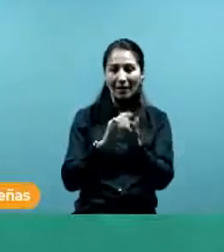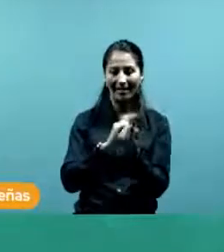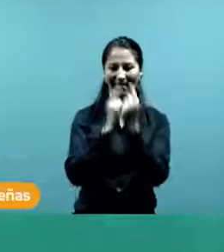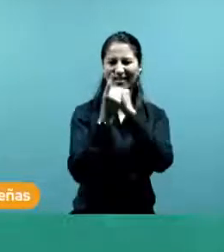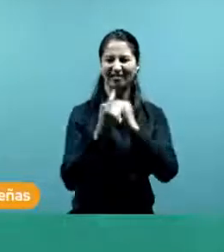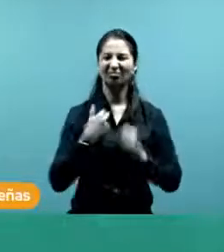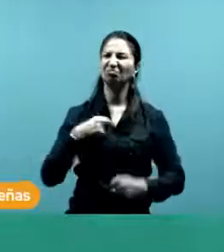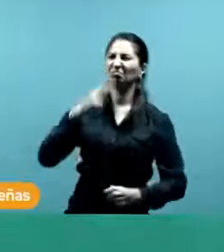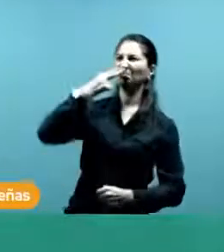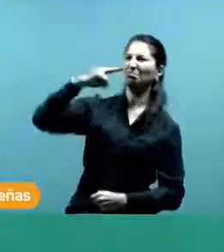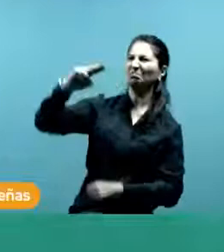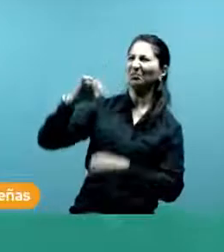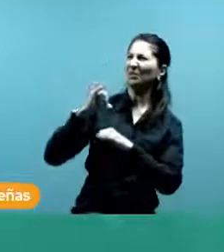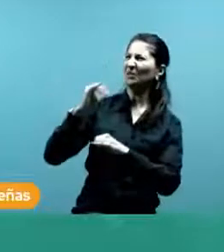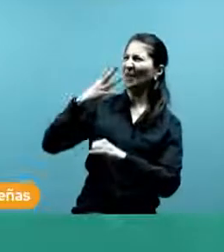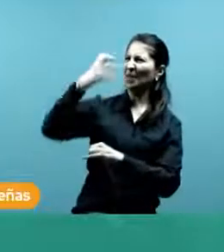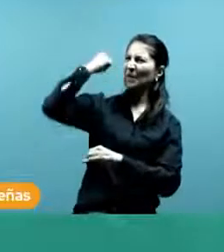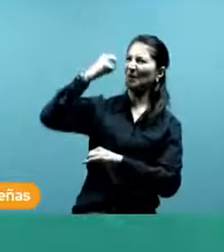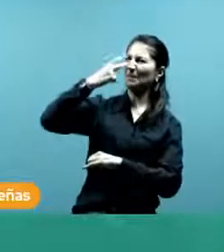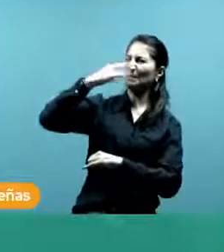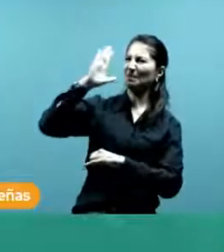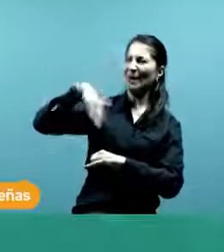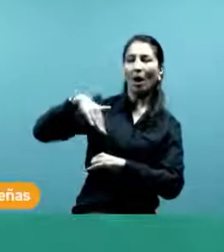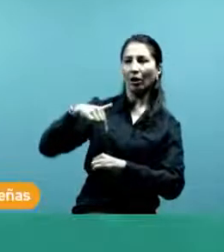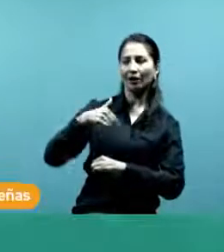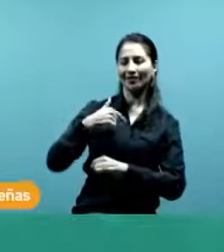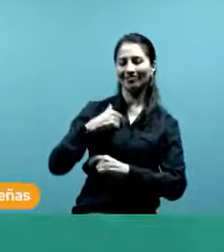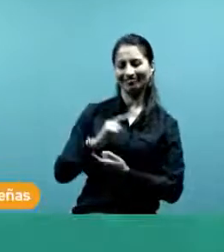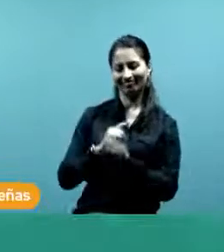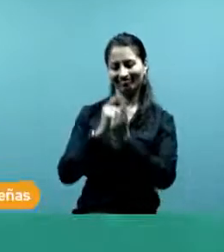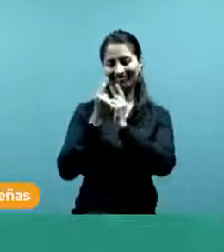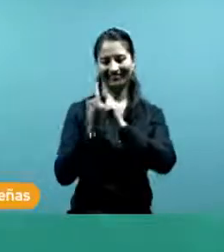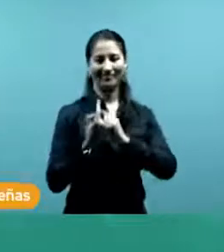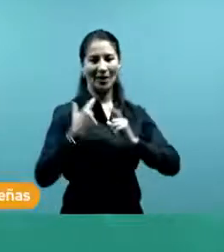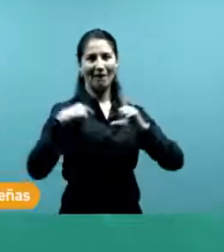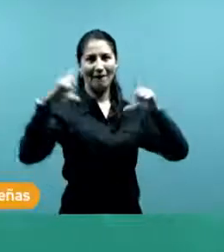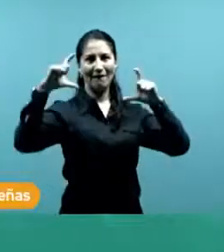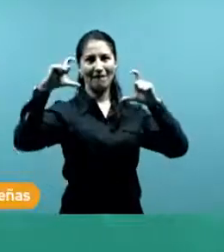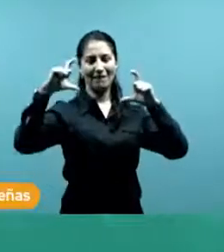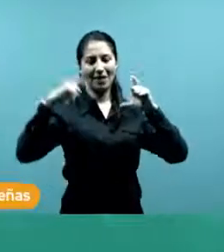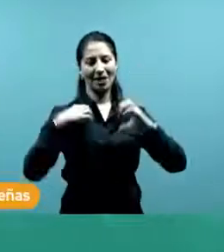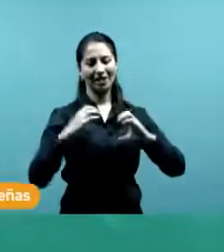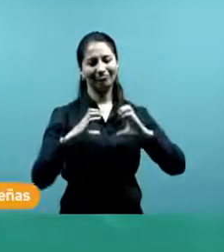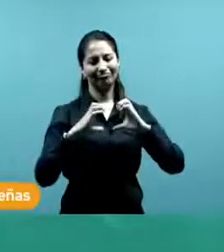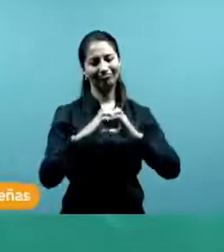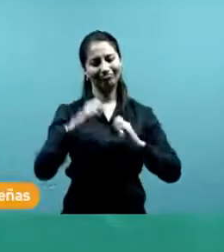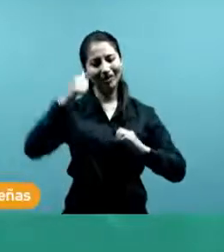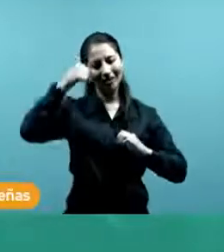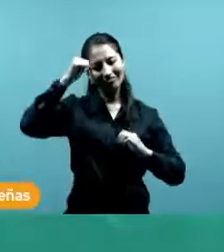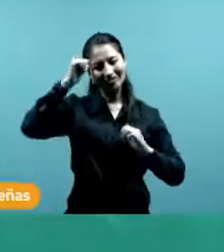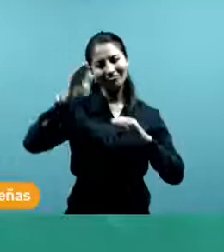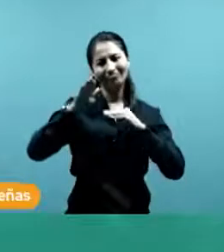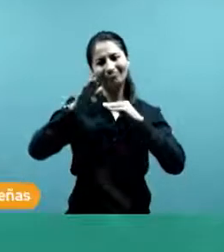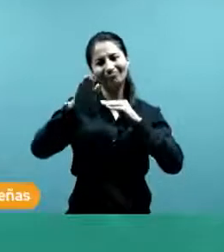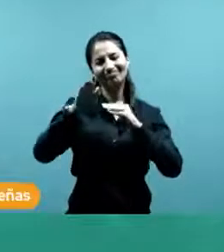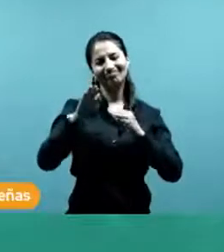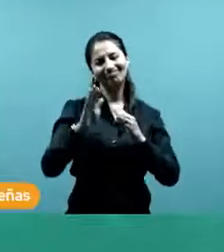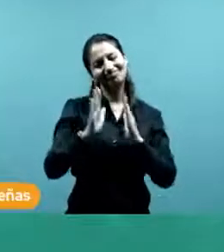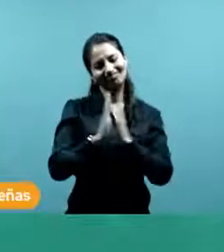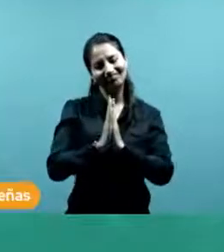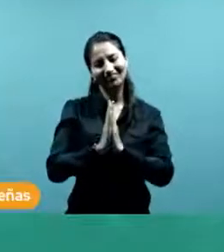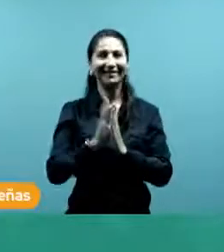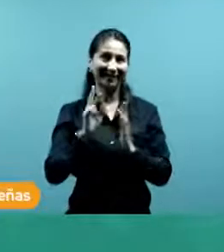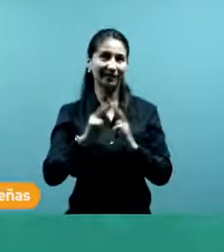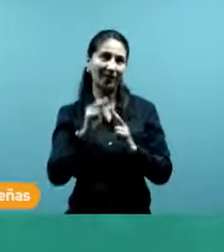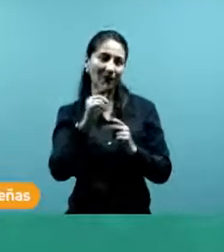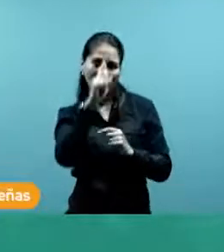different set of values that they believe in, that they want to speak up, and they want to not to be indifferent. And for